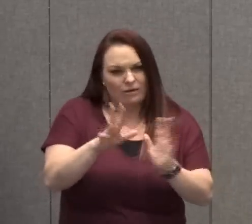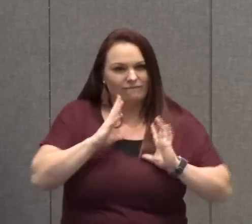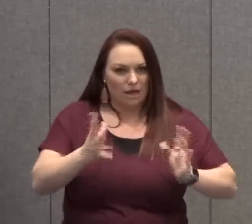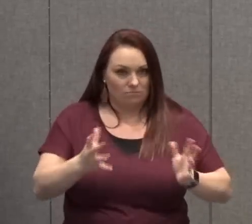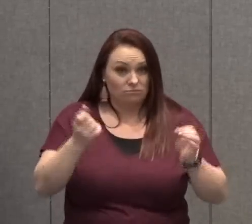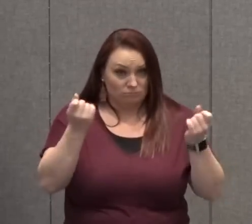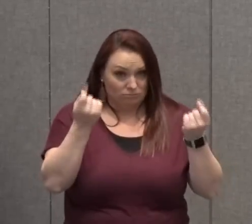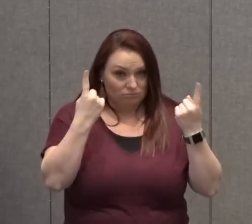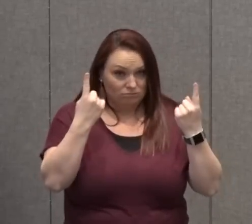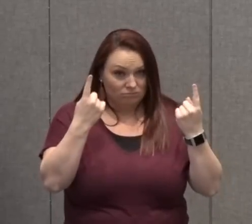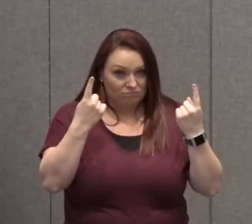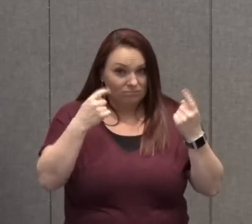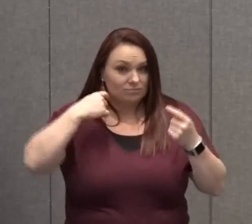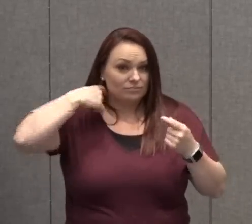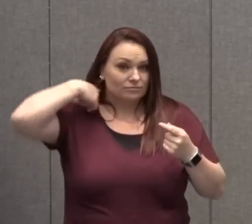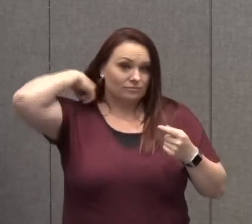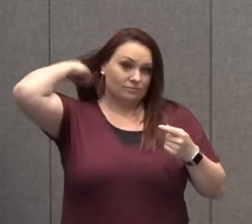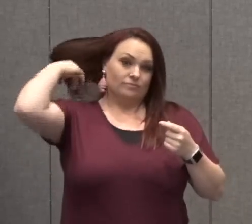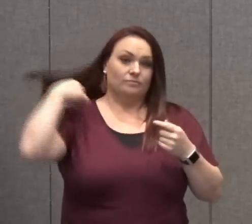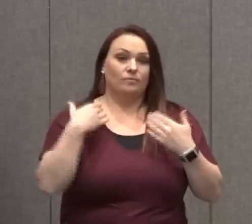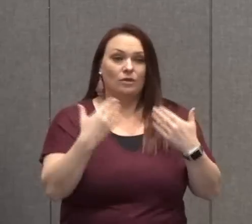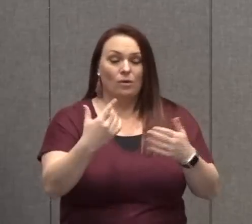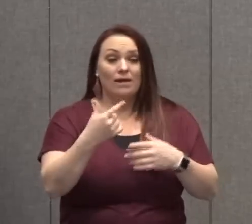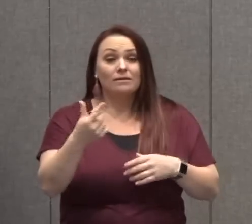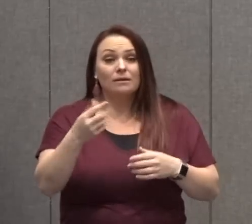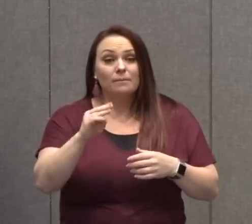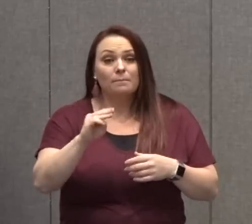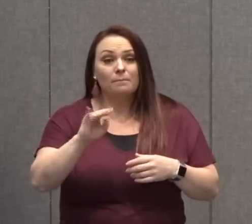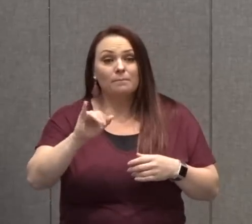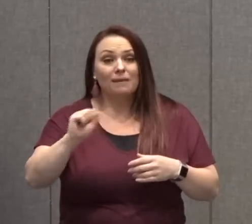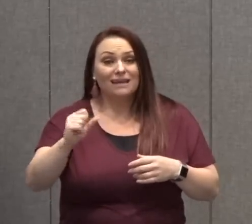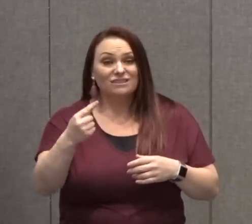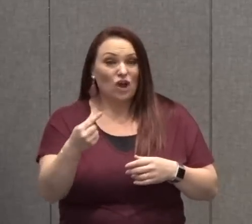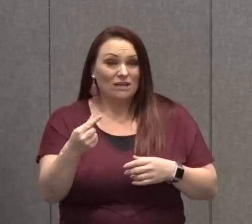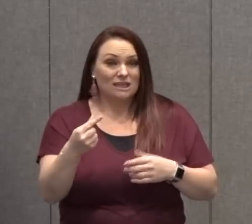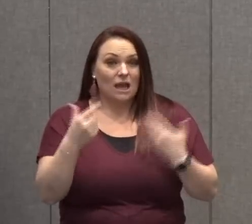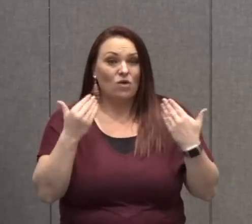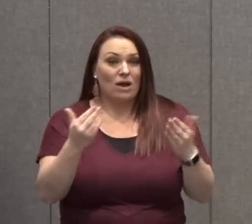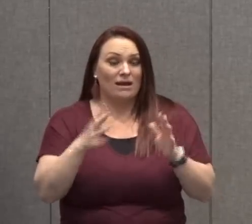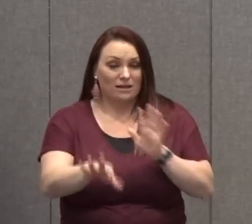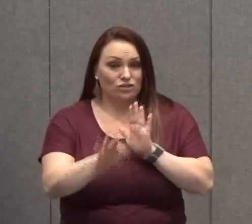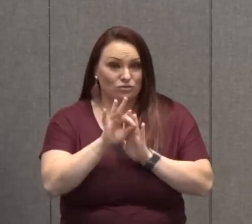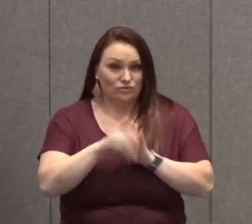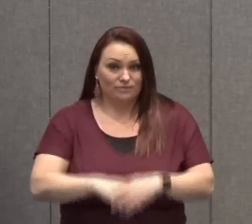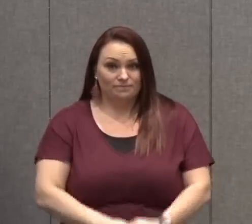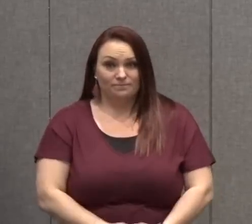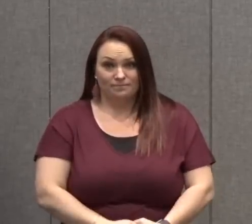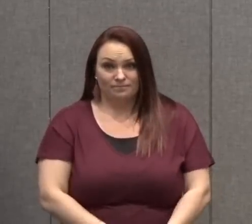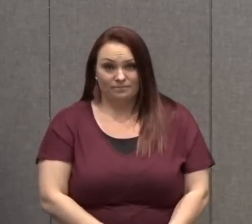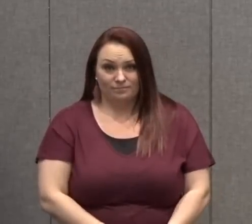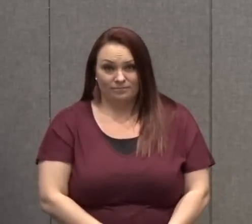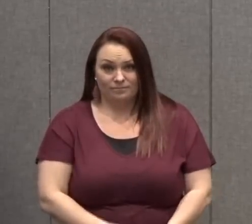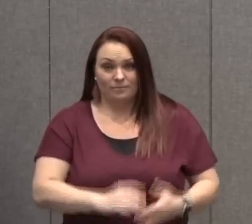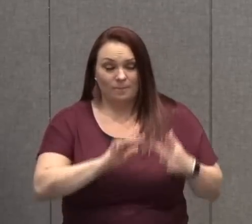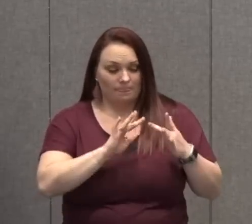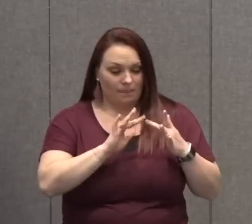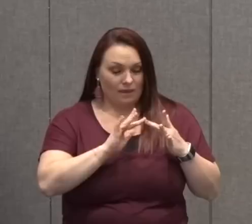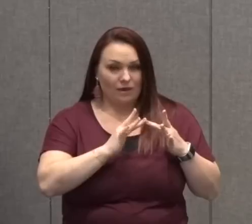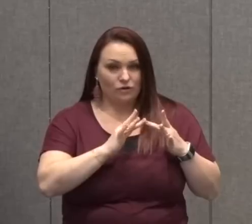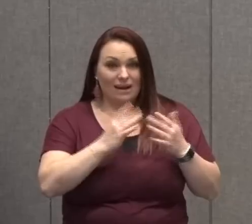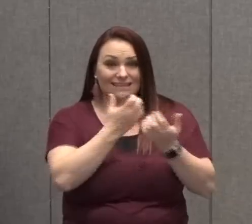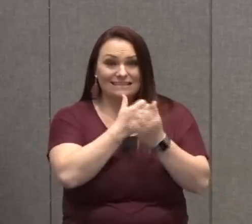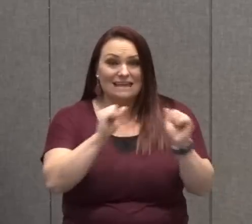ready alright Ms. Garcia go ahead and choose a category and point valued I'm going to do internet safety for